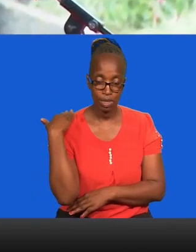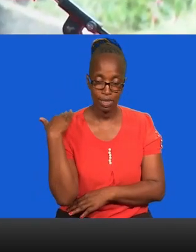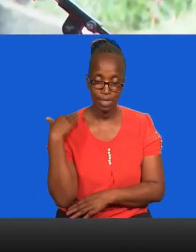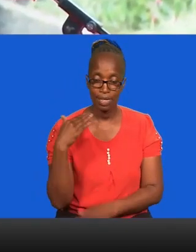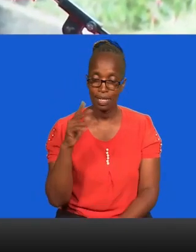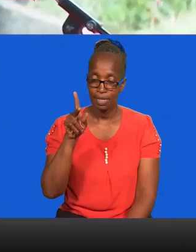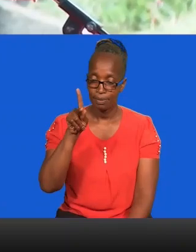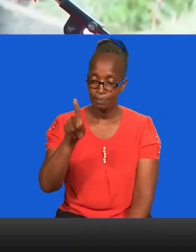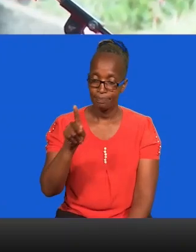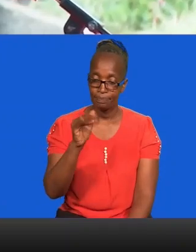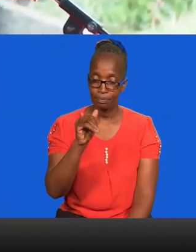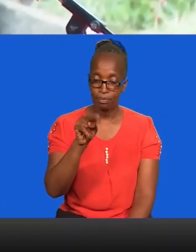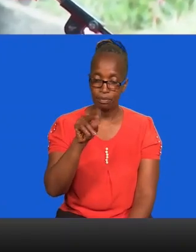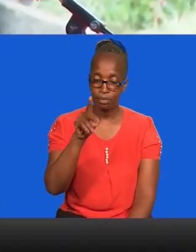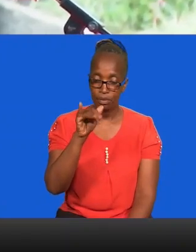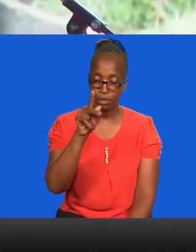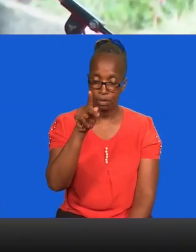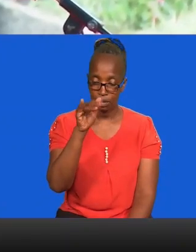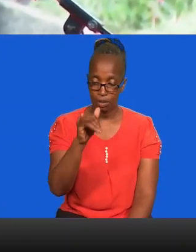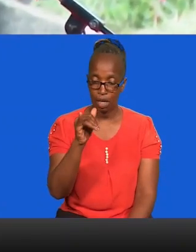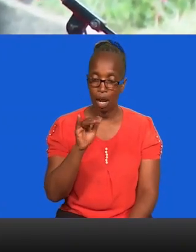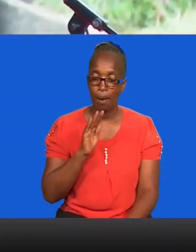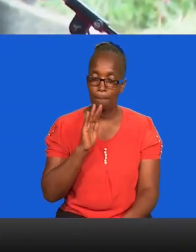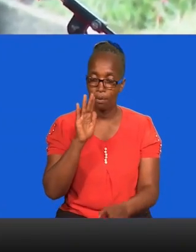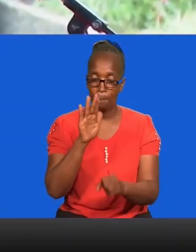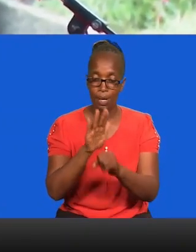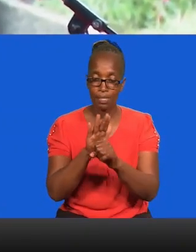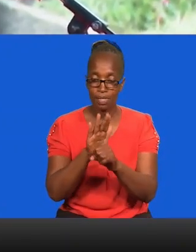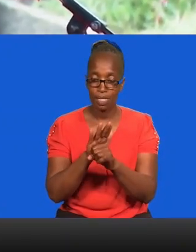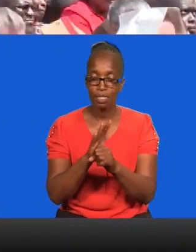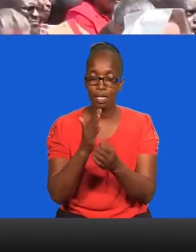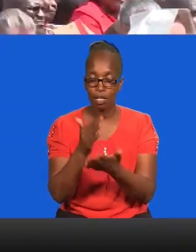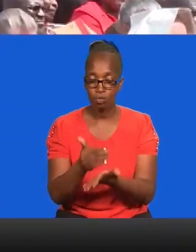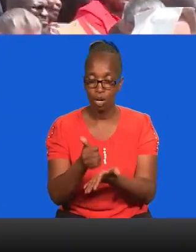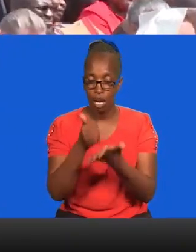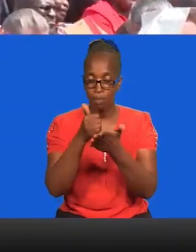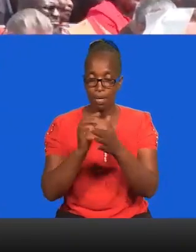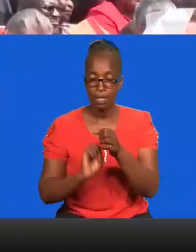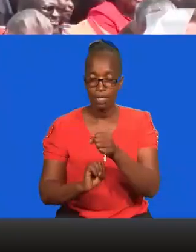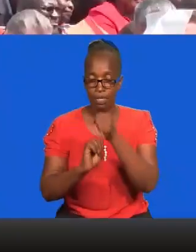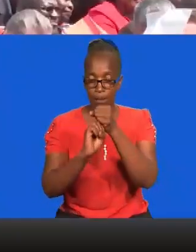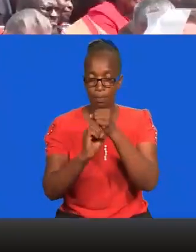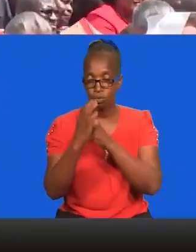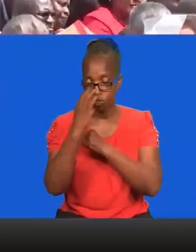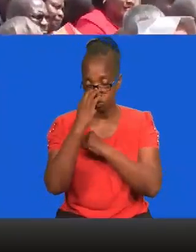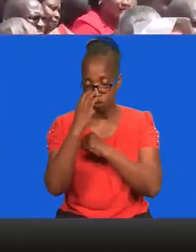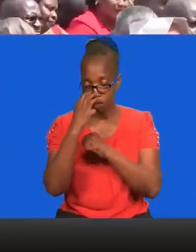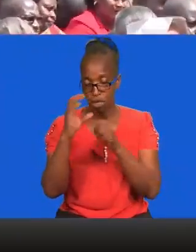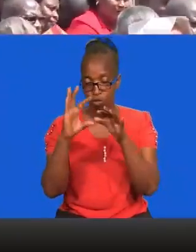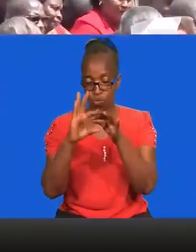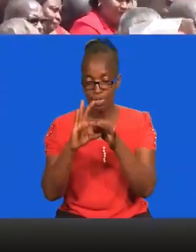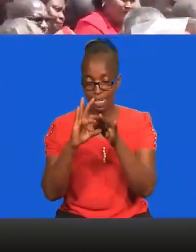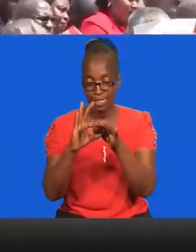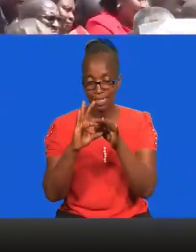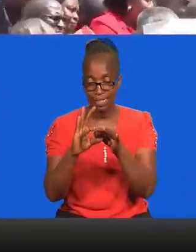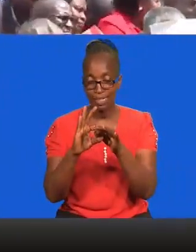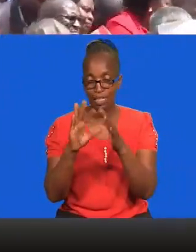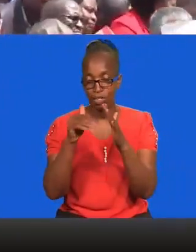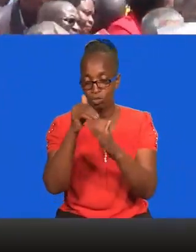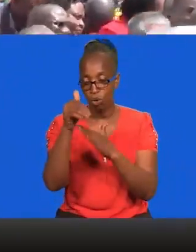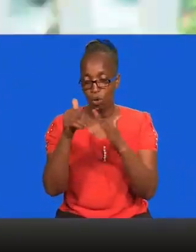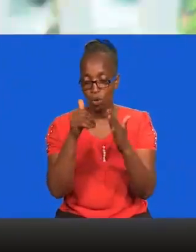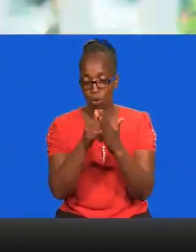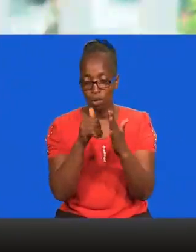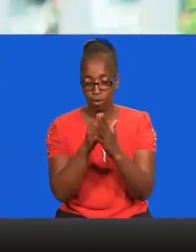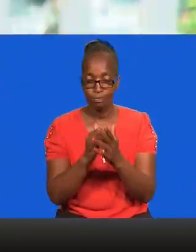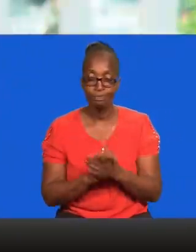Kindiki alidokeza kuwa atamsaidia Rais William Ruto katika ajenda yake ya kuboresha Kenya na kuunganisha wananchi katika nafasi yake unaibu wa